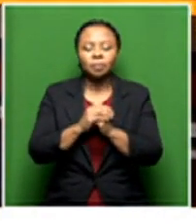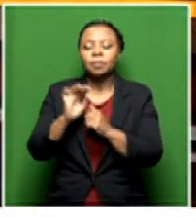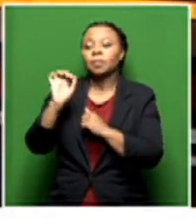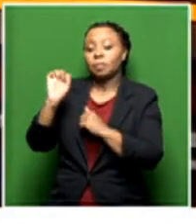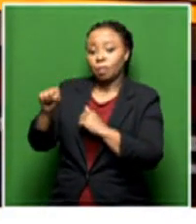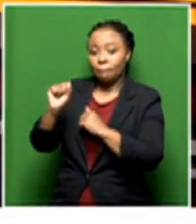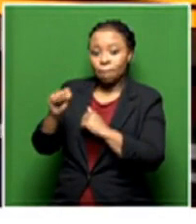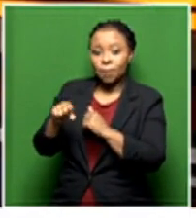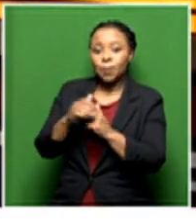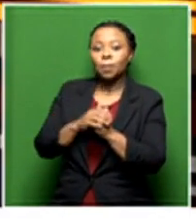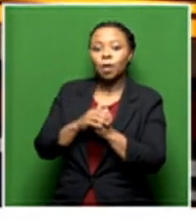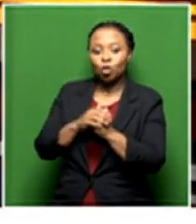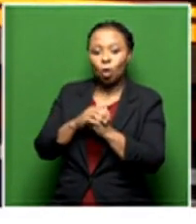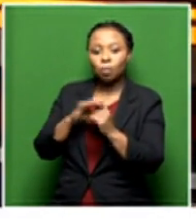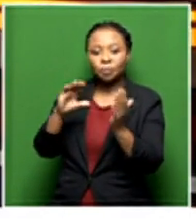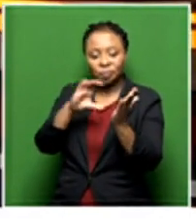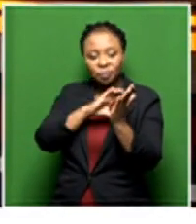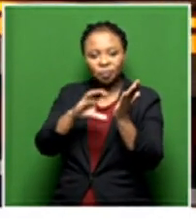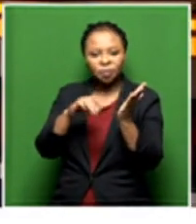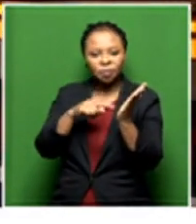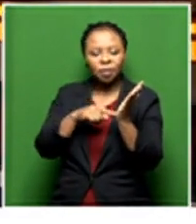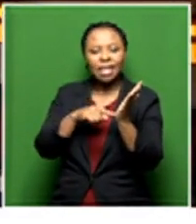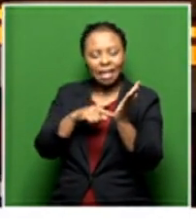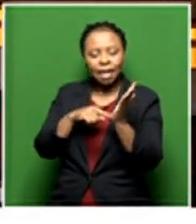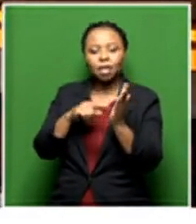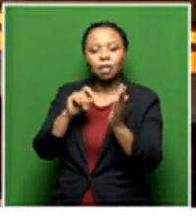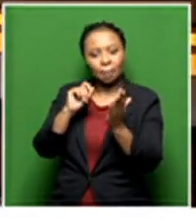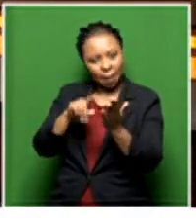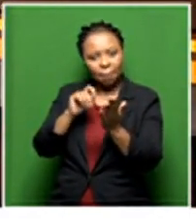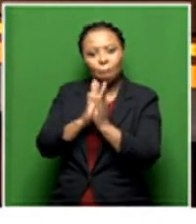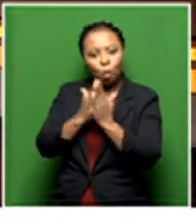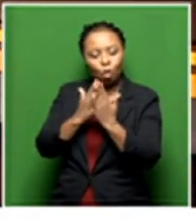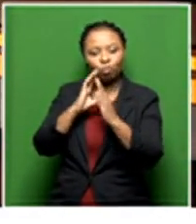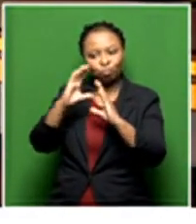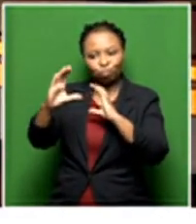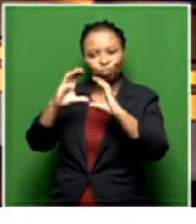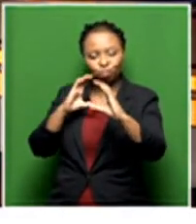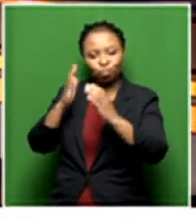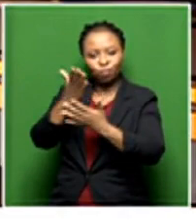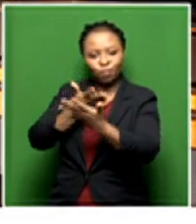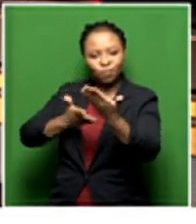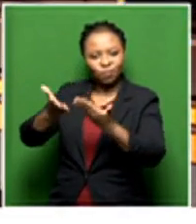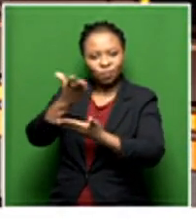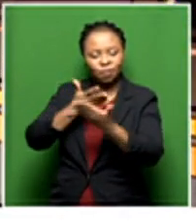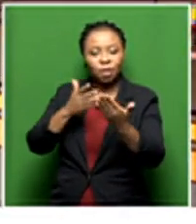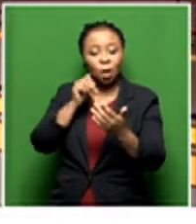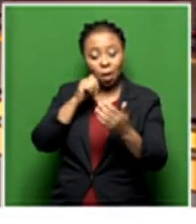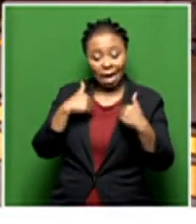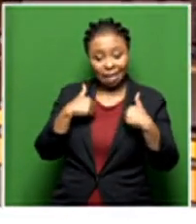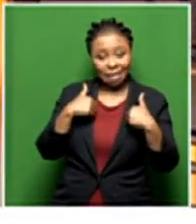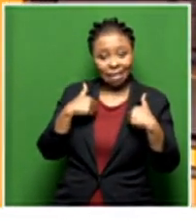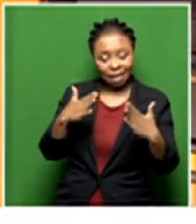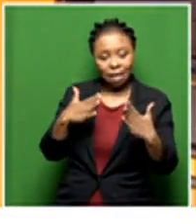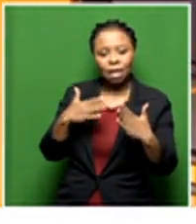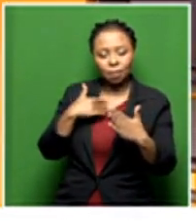Yeah, this is the part that really turned the book into a conversational piece. When I started on this journey, I wanted